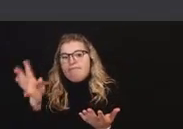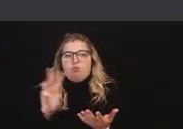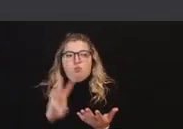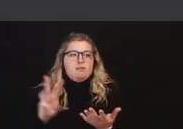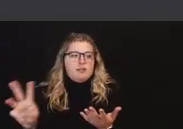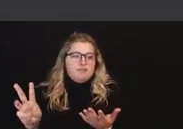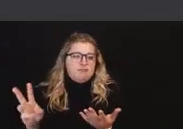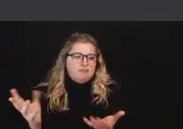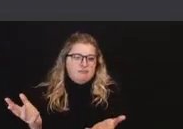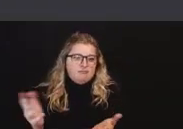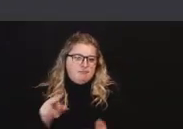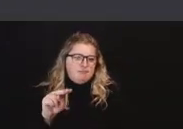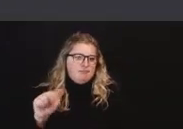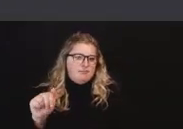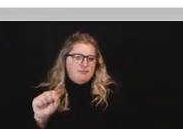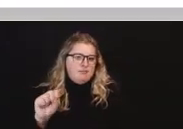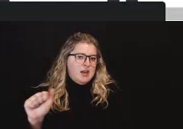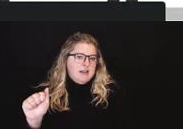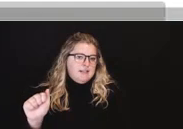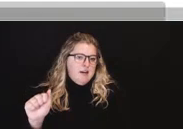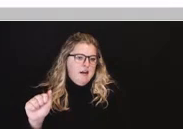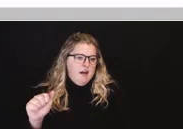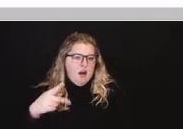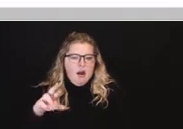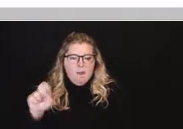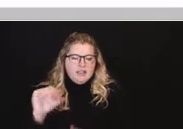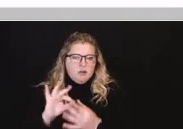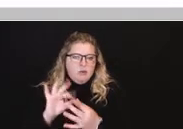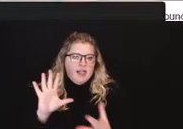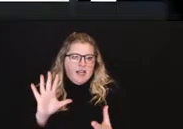like this NASA press release,